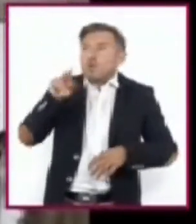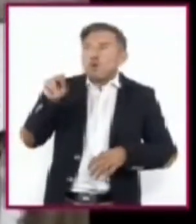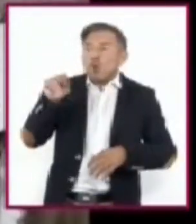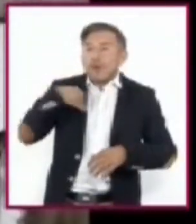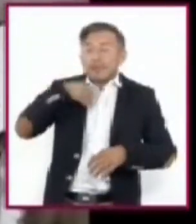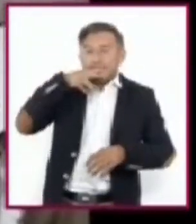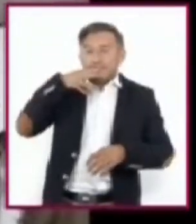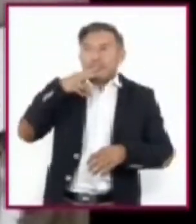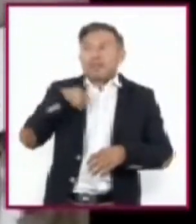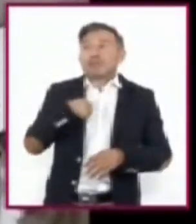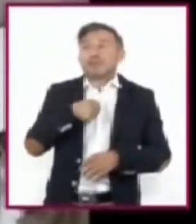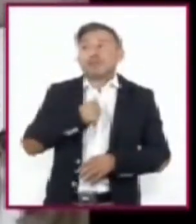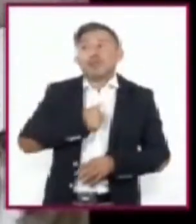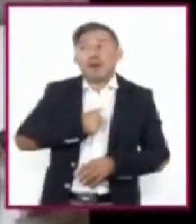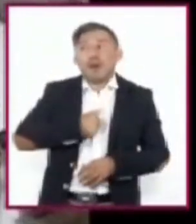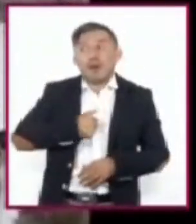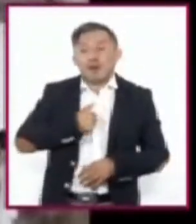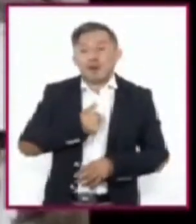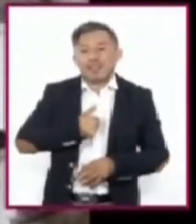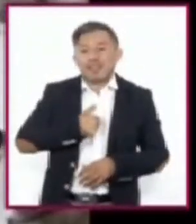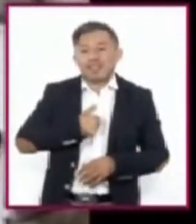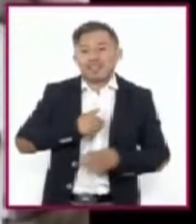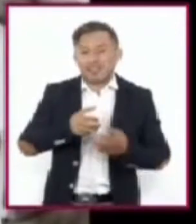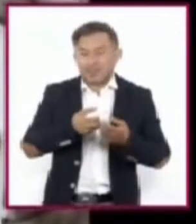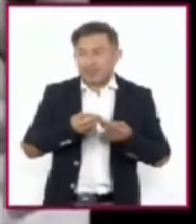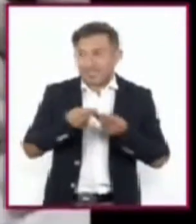Oh dear. It's here.